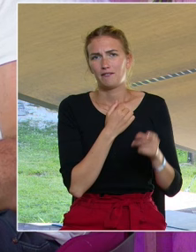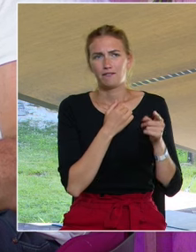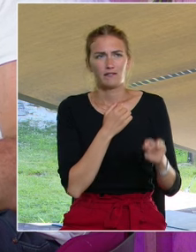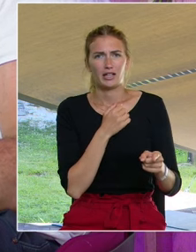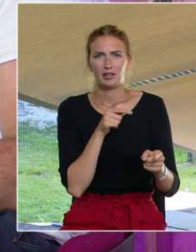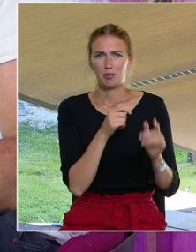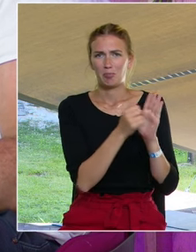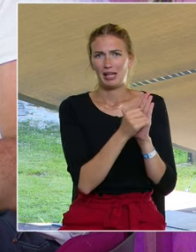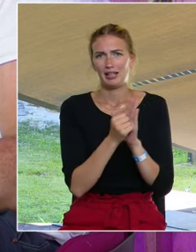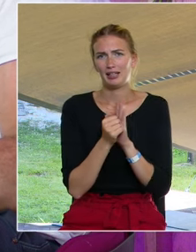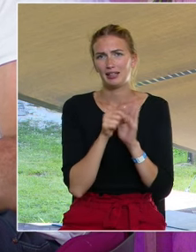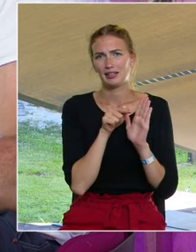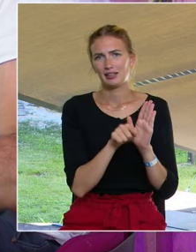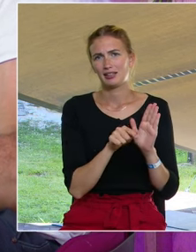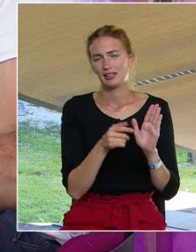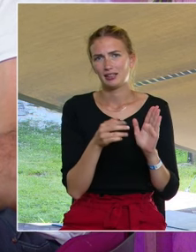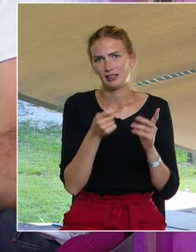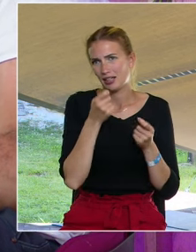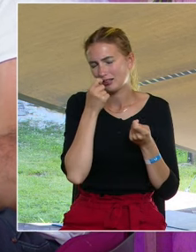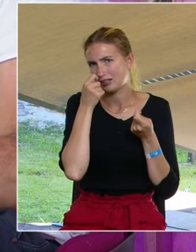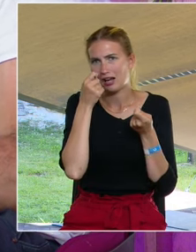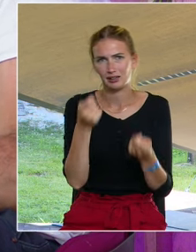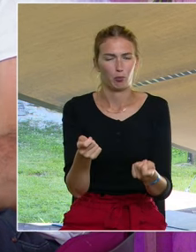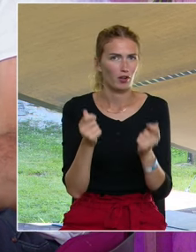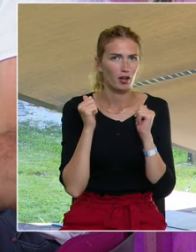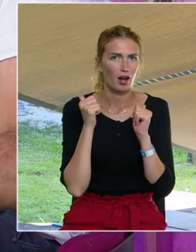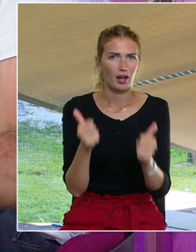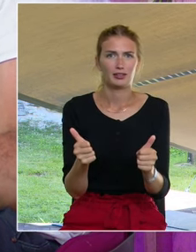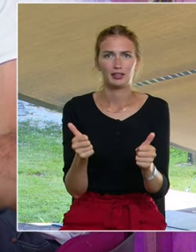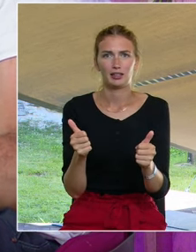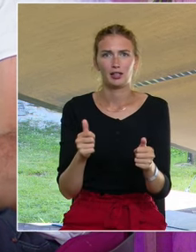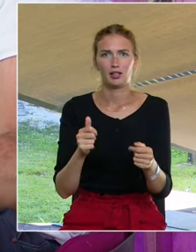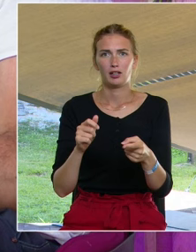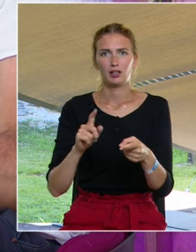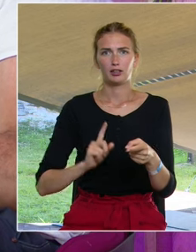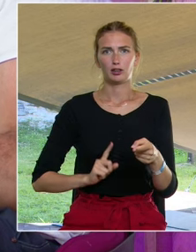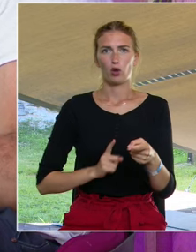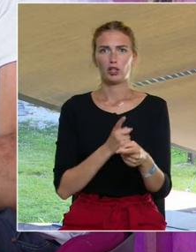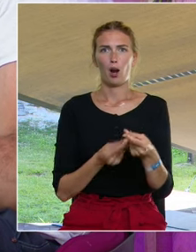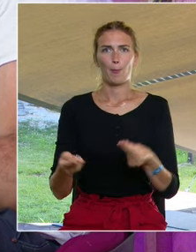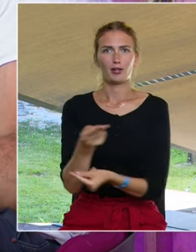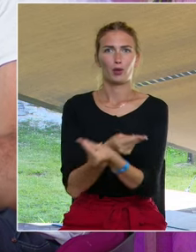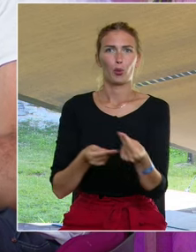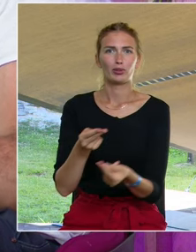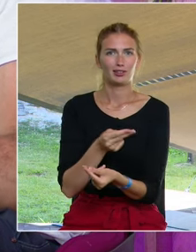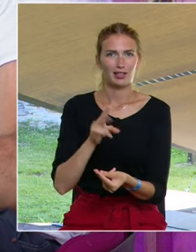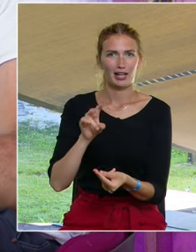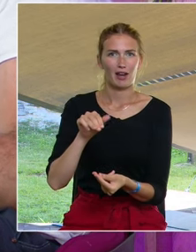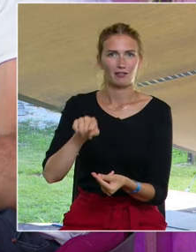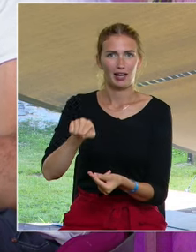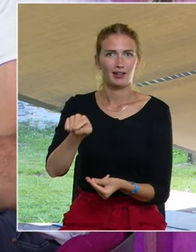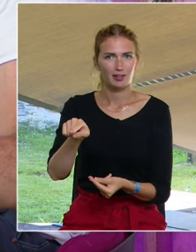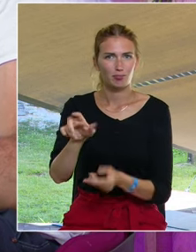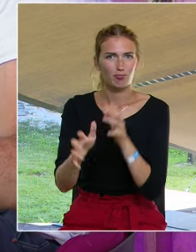perfect sort of zenith of this... social capital version of the NFT world, where you're